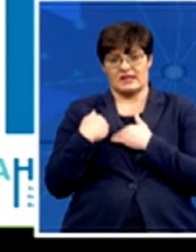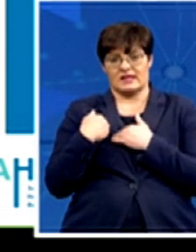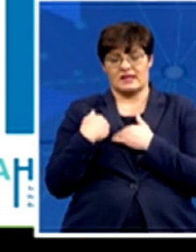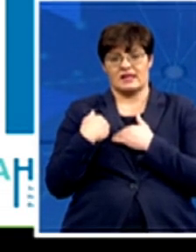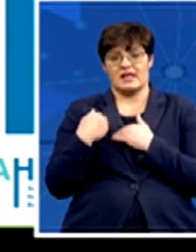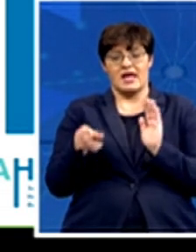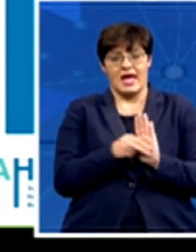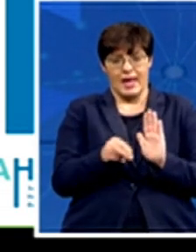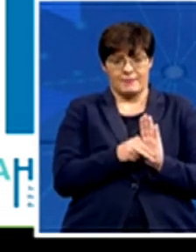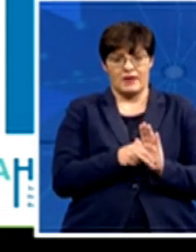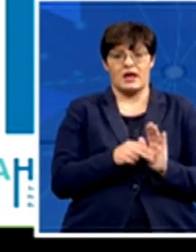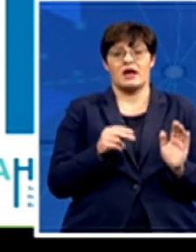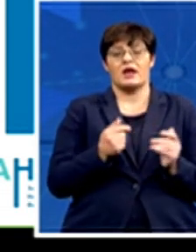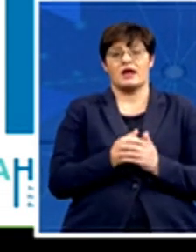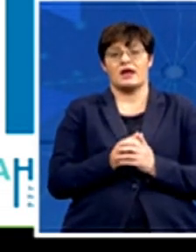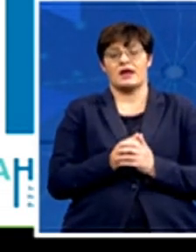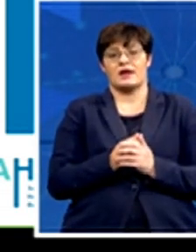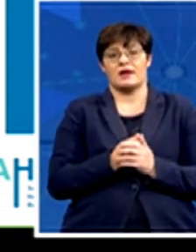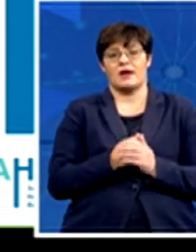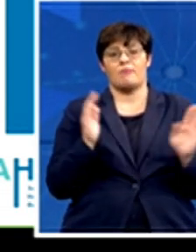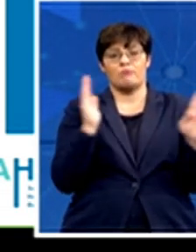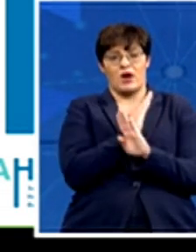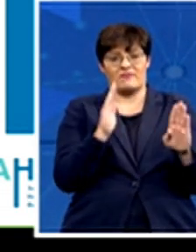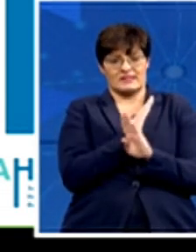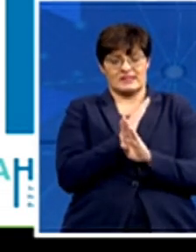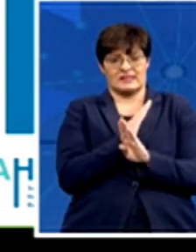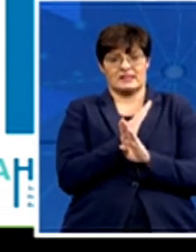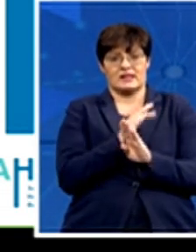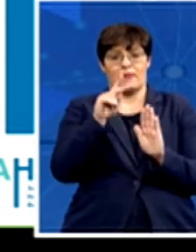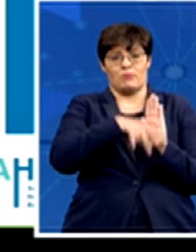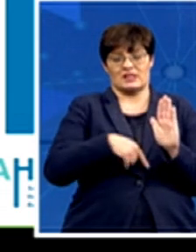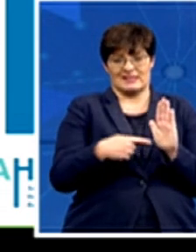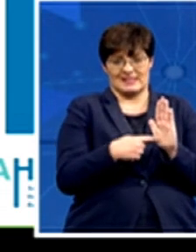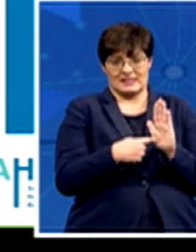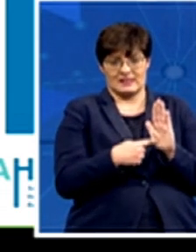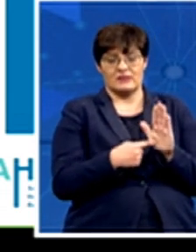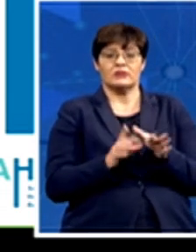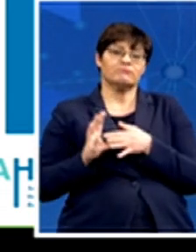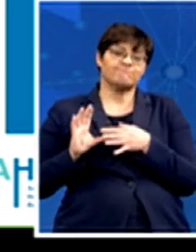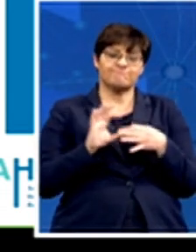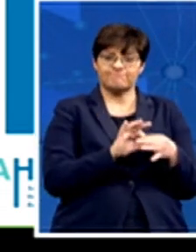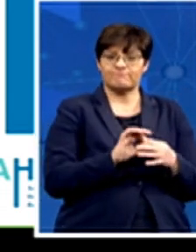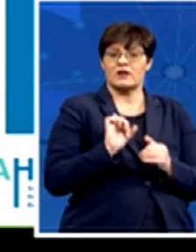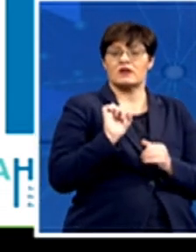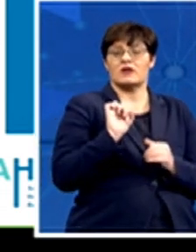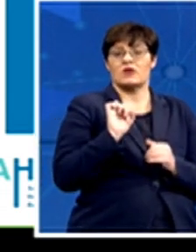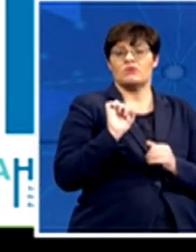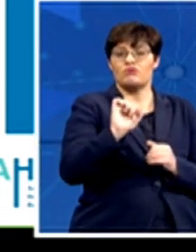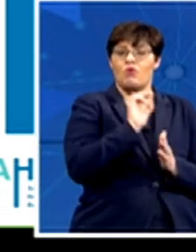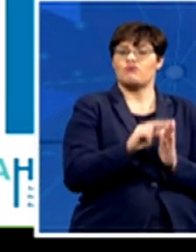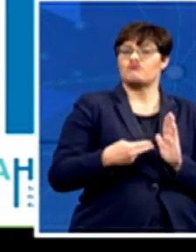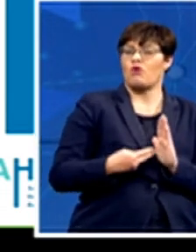it relates information with regards to what is your role as a reporter, and